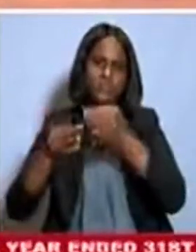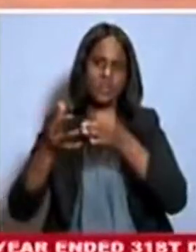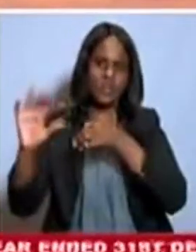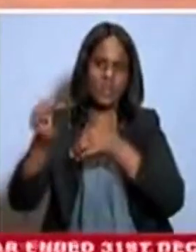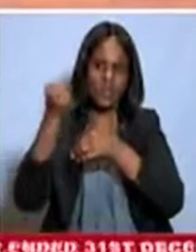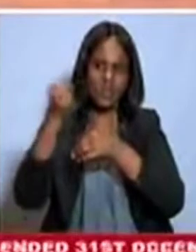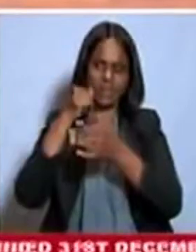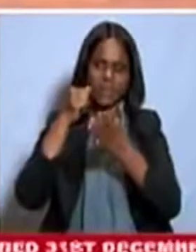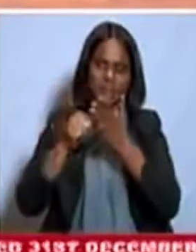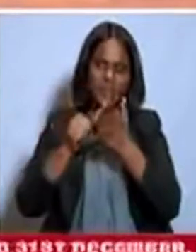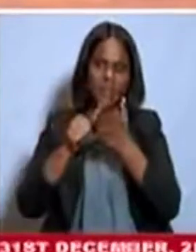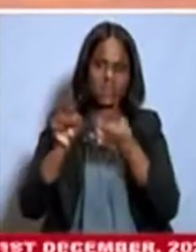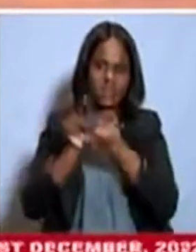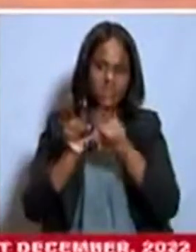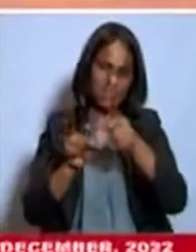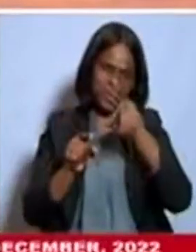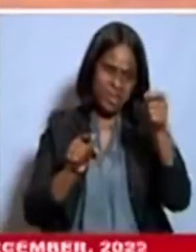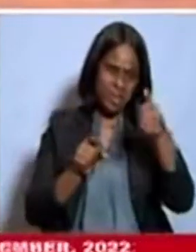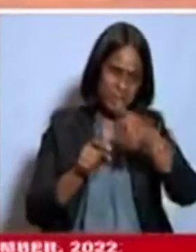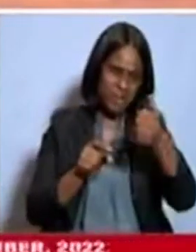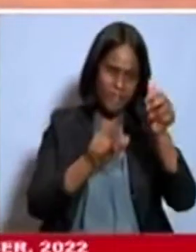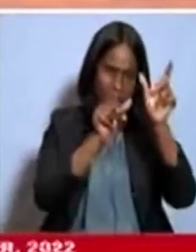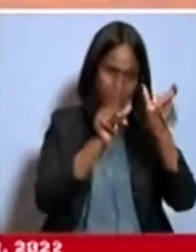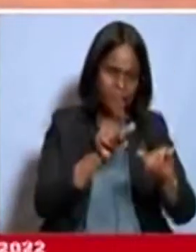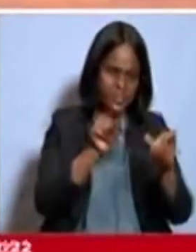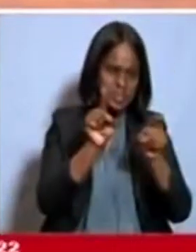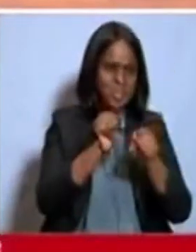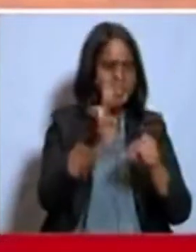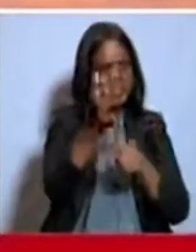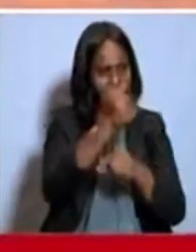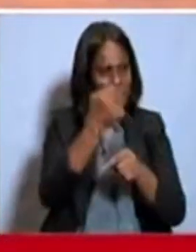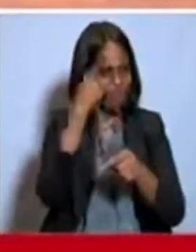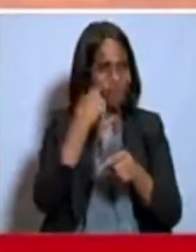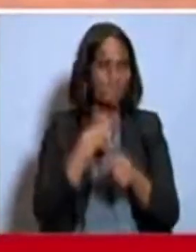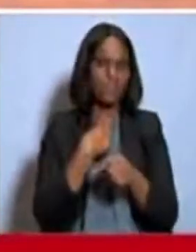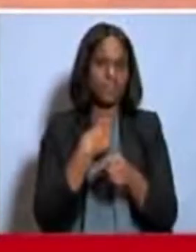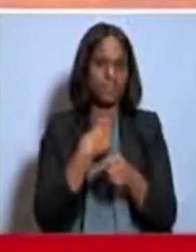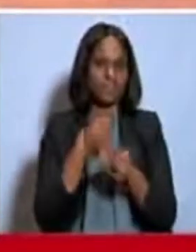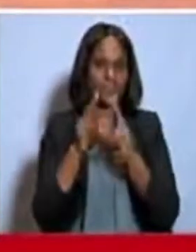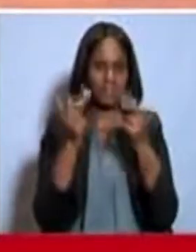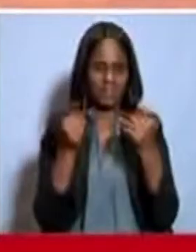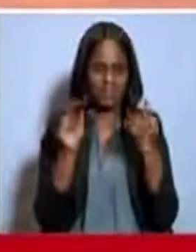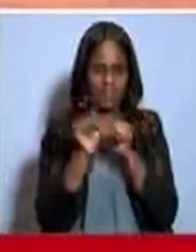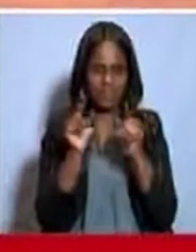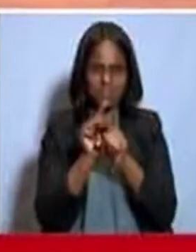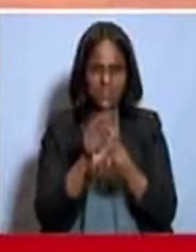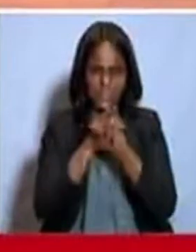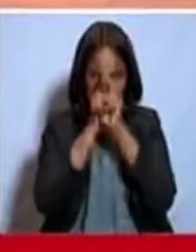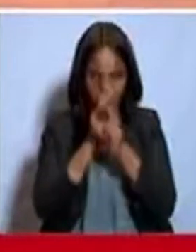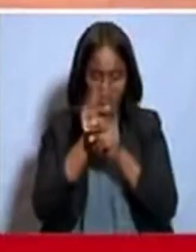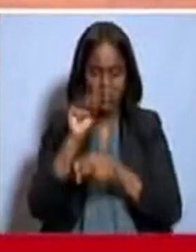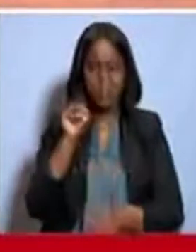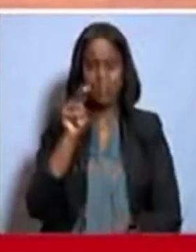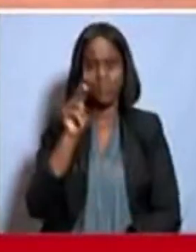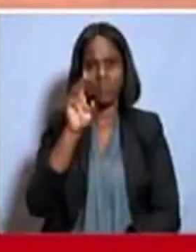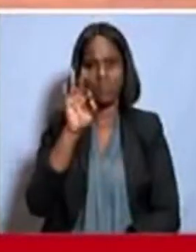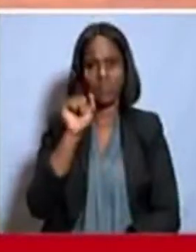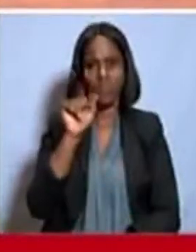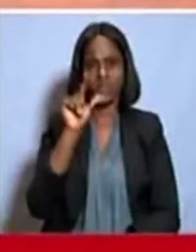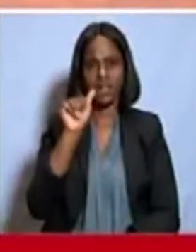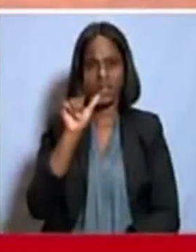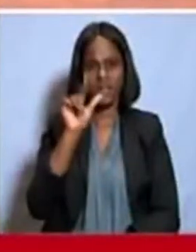an affidavit, then give it to an individual to go and collect on his behalf. So, and like Honorable Mfalali has stated,